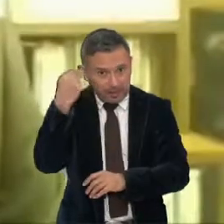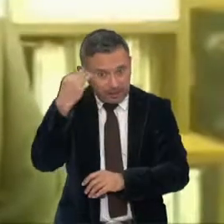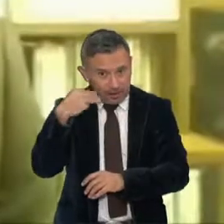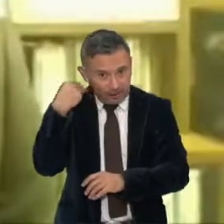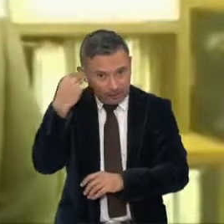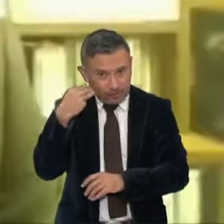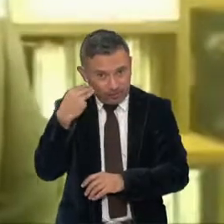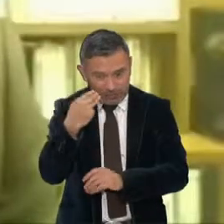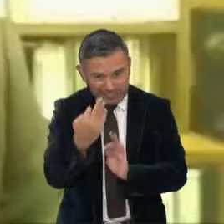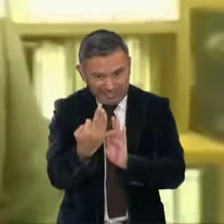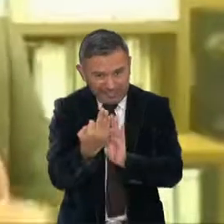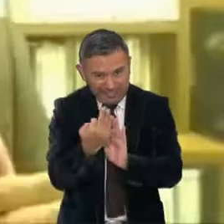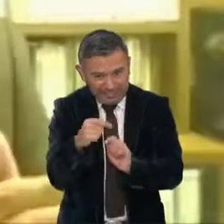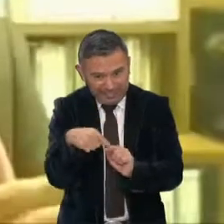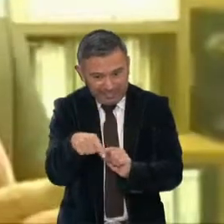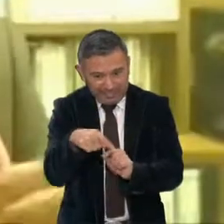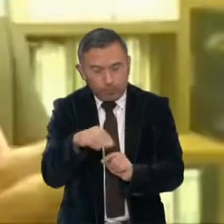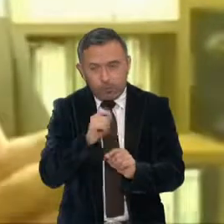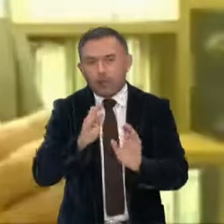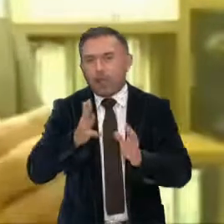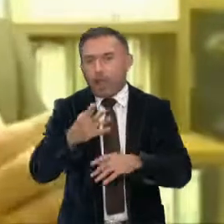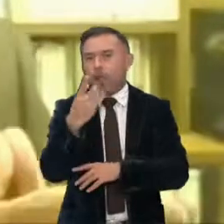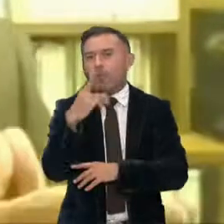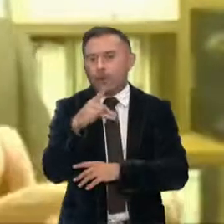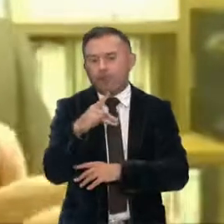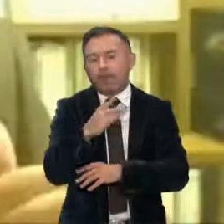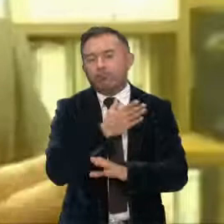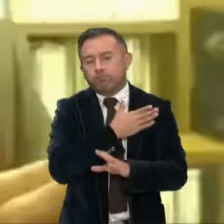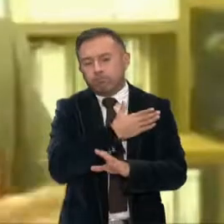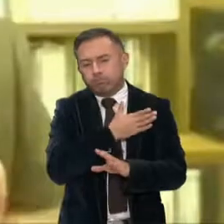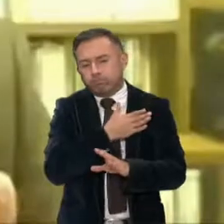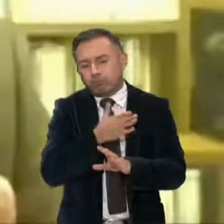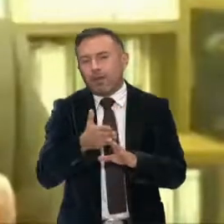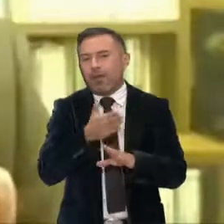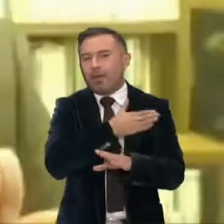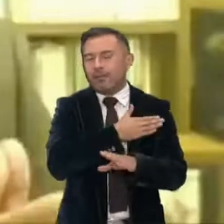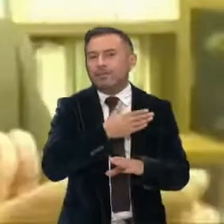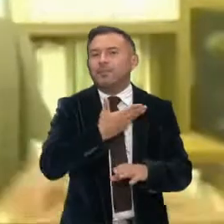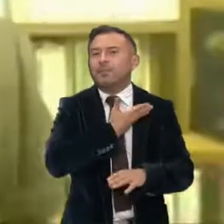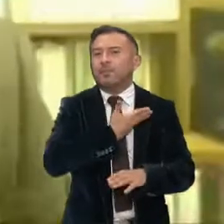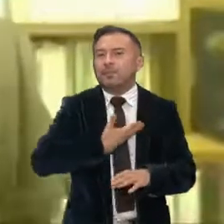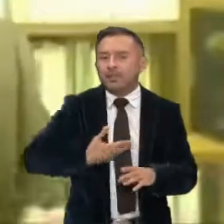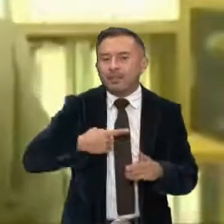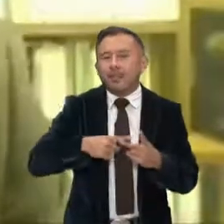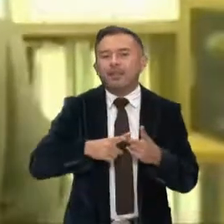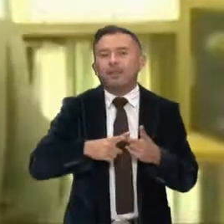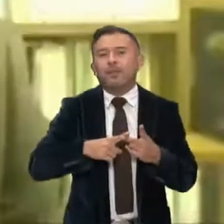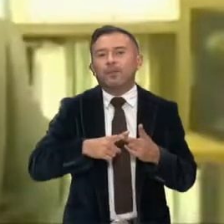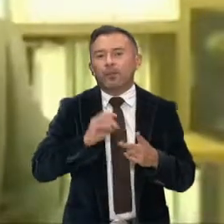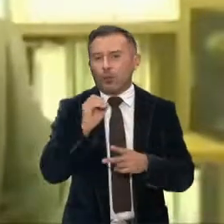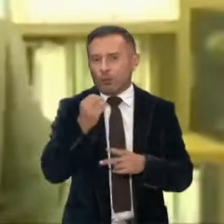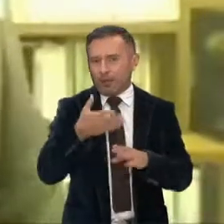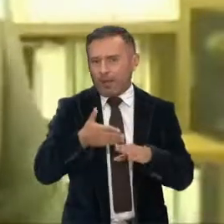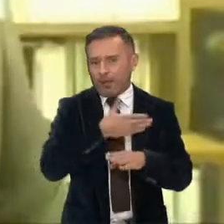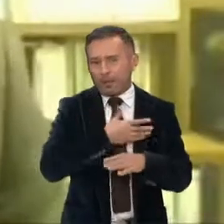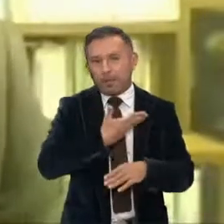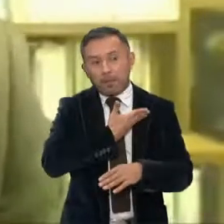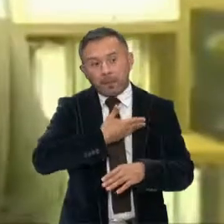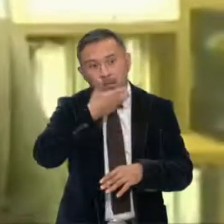an electoral cycle, which is a whole cycle with the presidential election and the